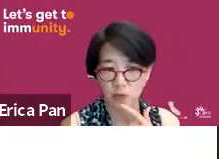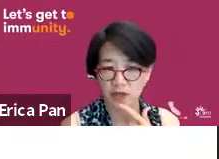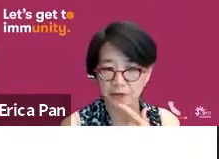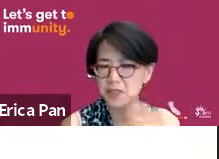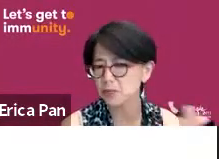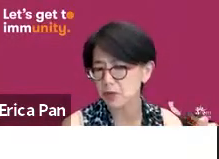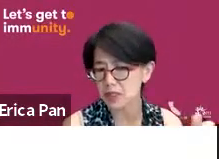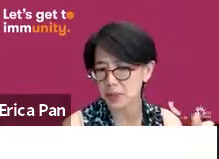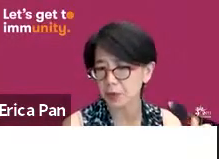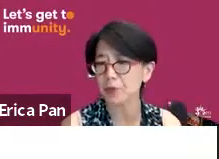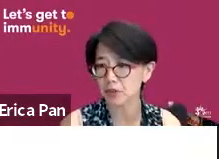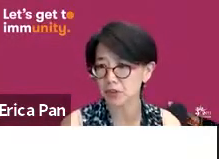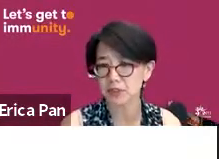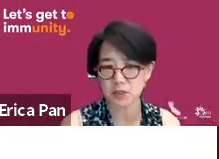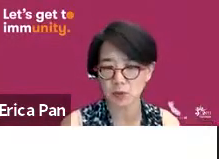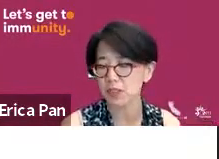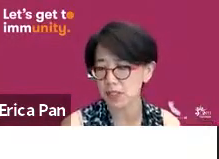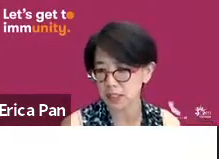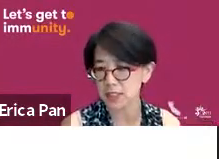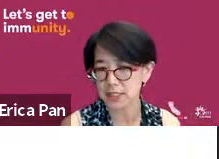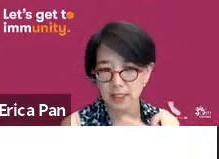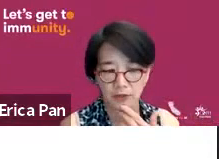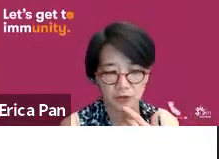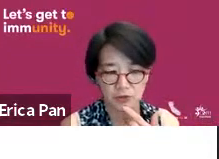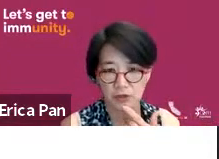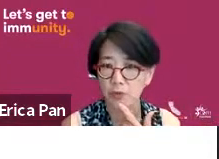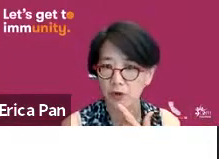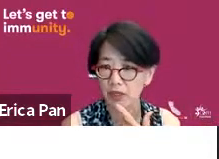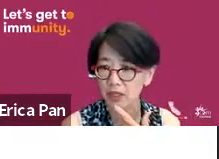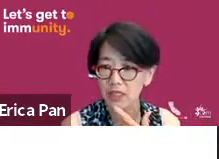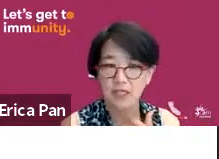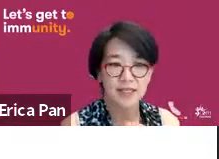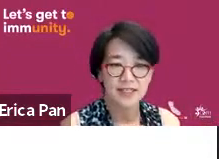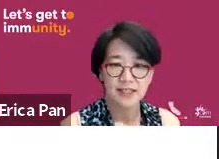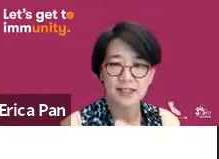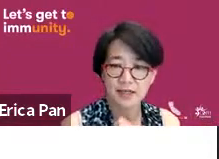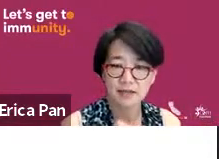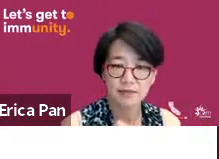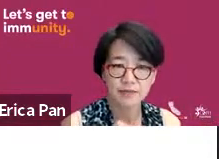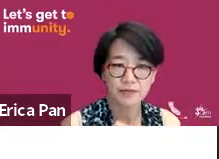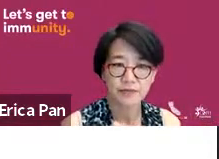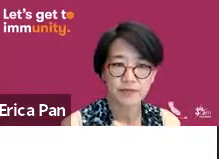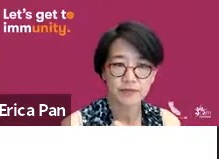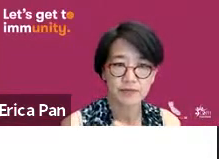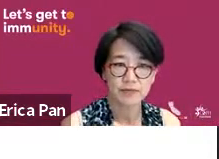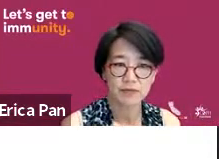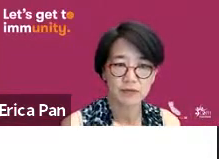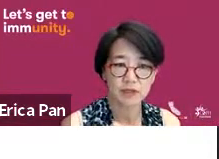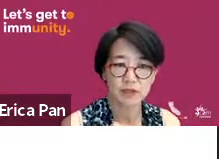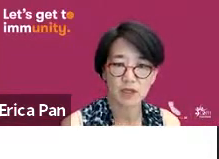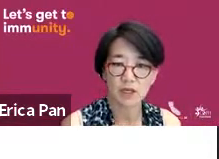in that as well. And this is pretty similar proportions to what the CDC and others are reporting. Next slide.